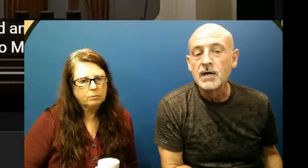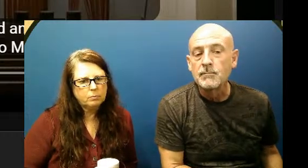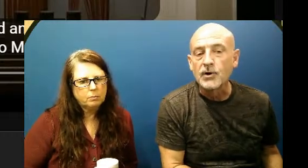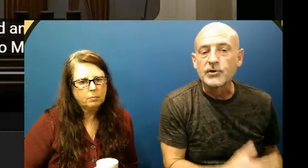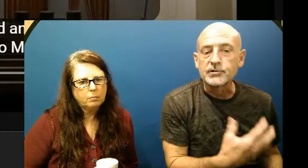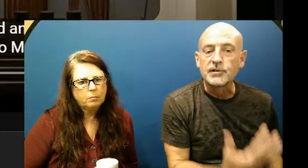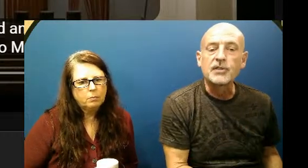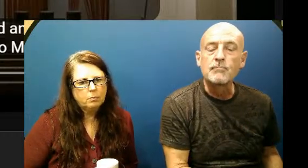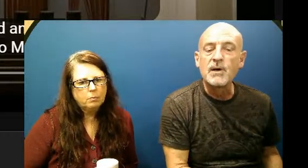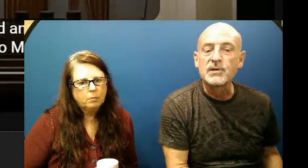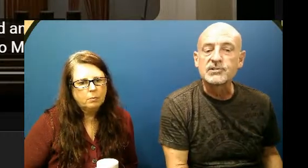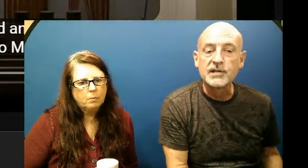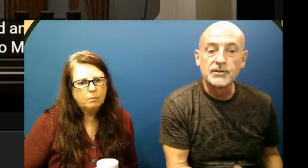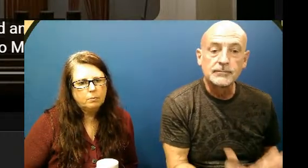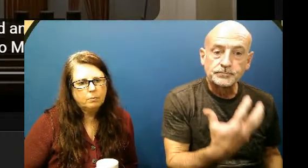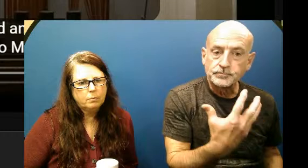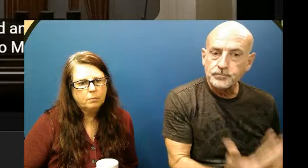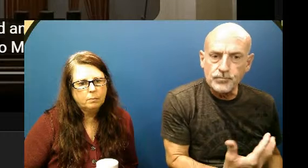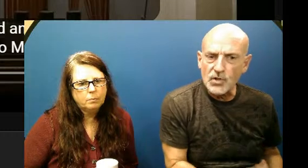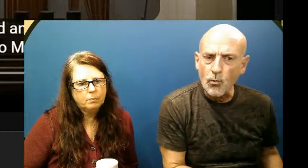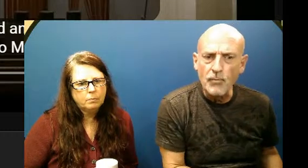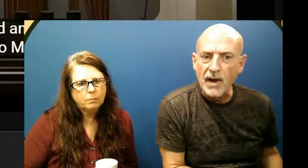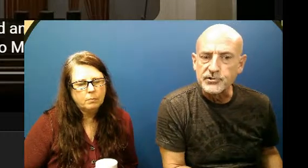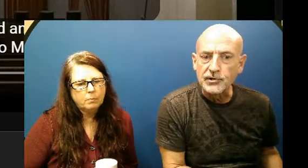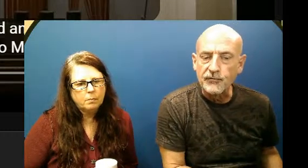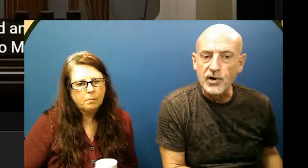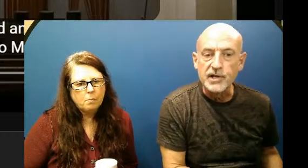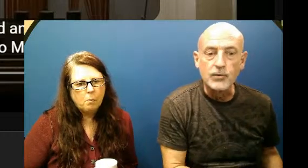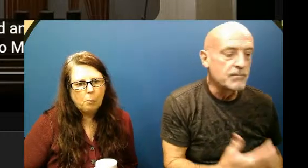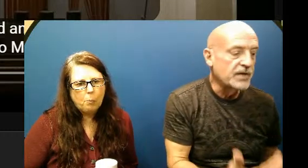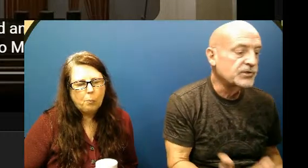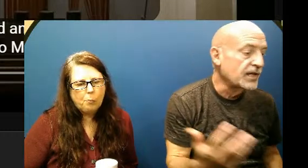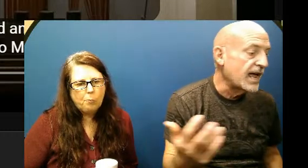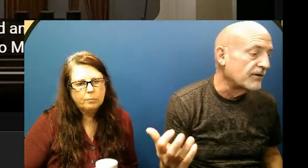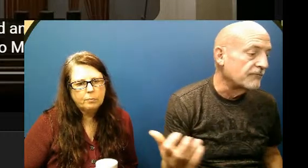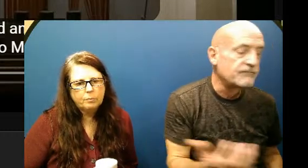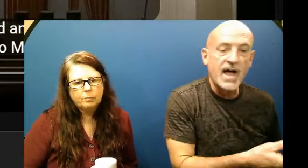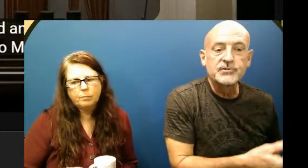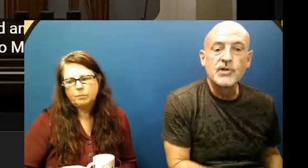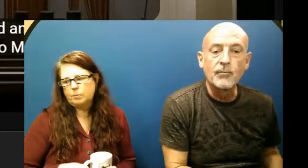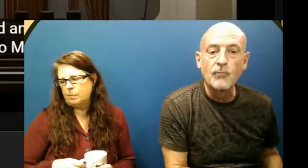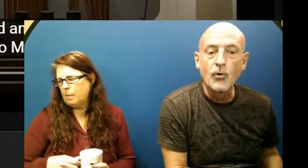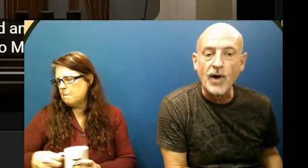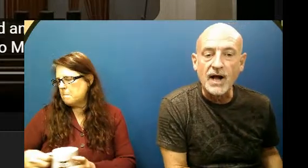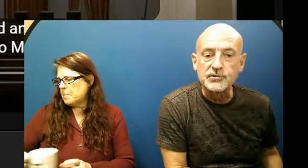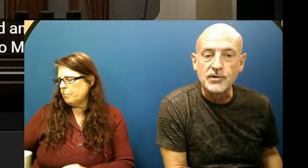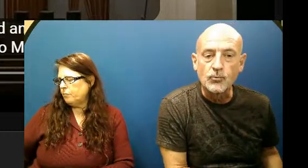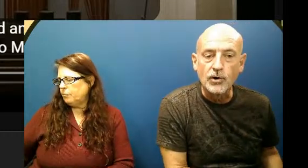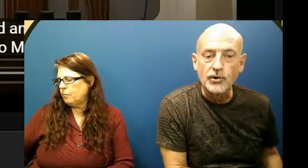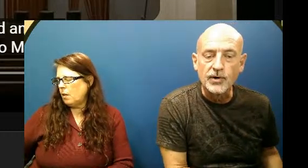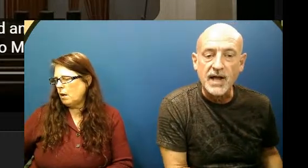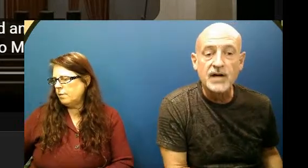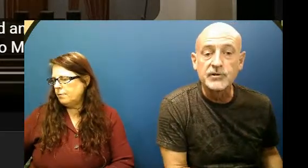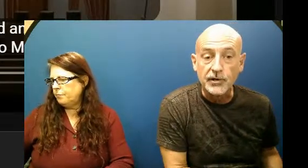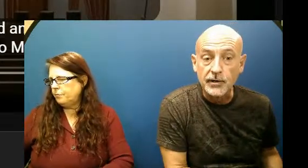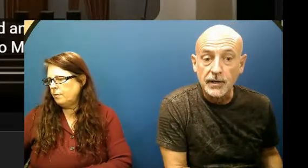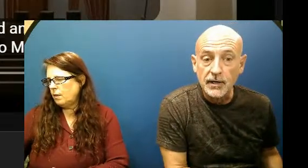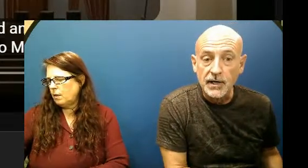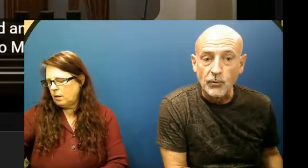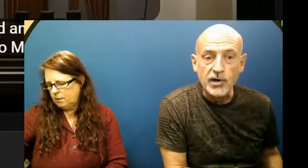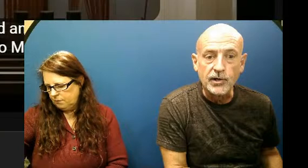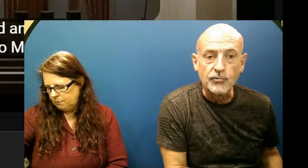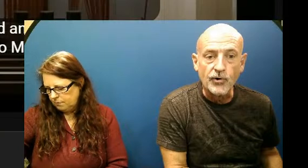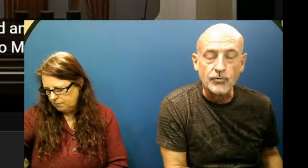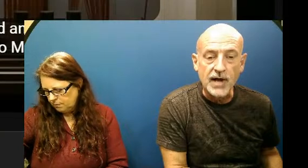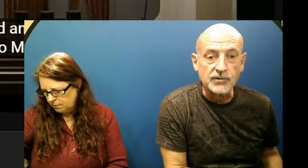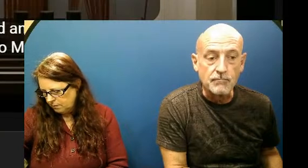form, because the Ninth Amendment says we're basically free. We basically have a vast number more rights than what are written down here.